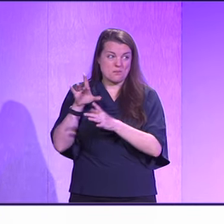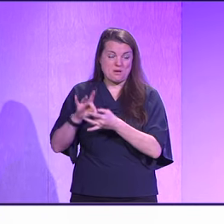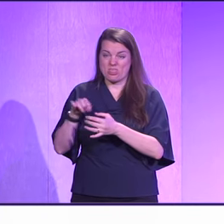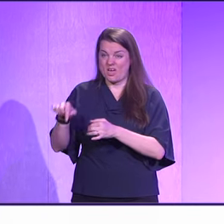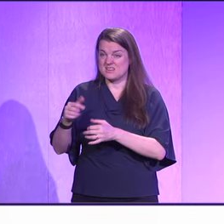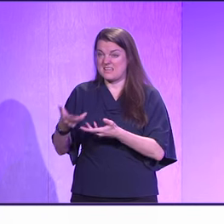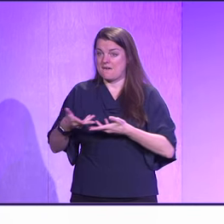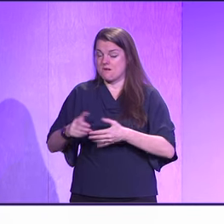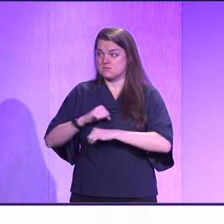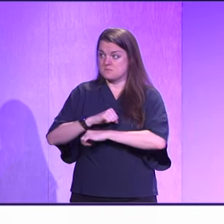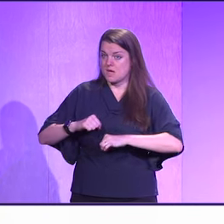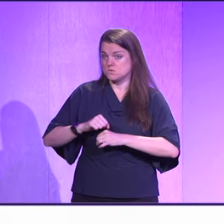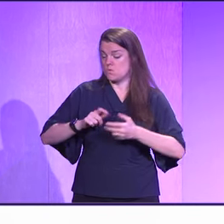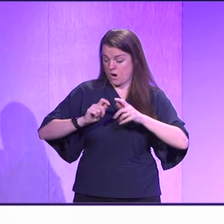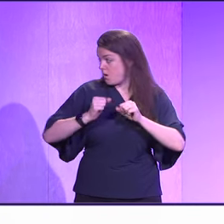one.